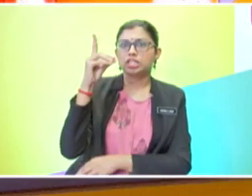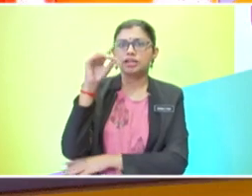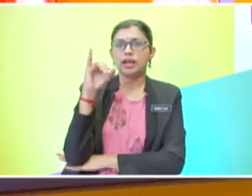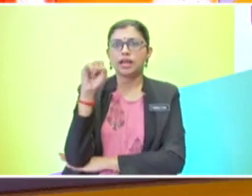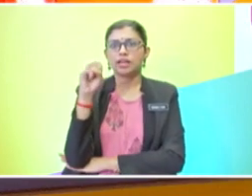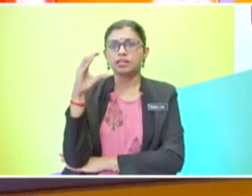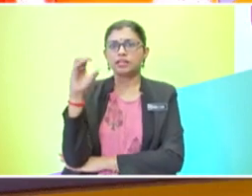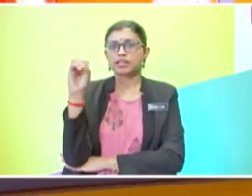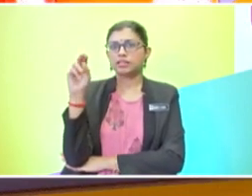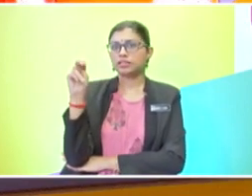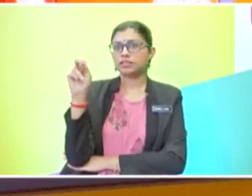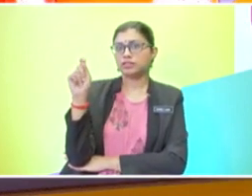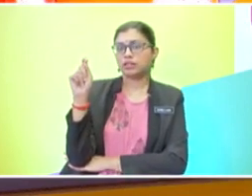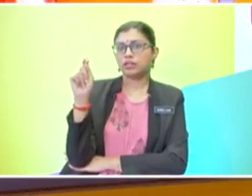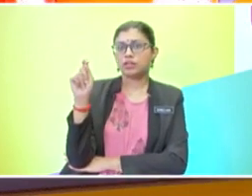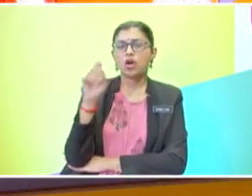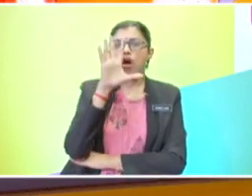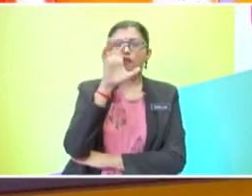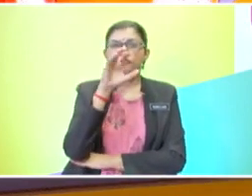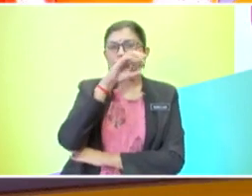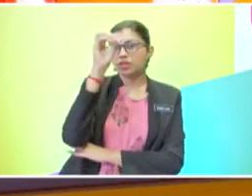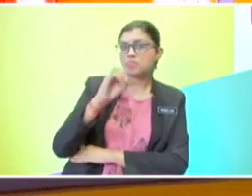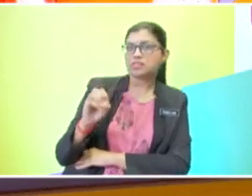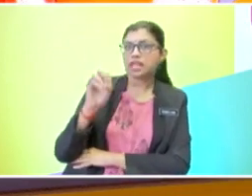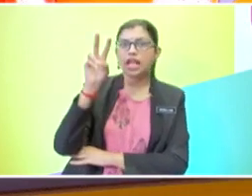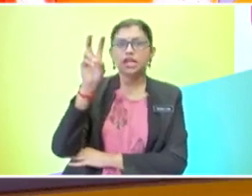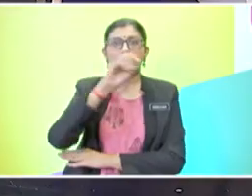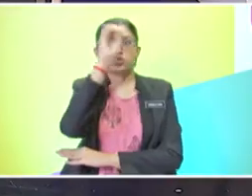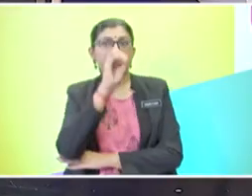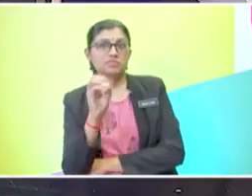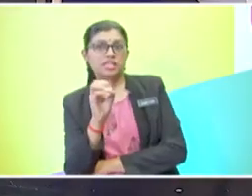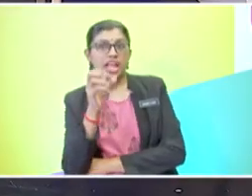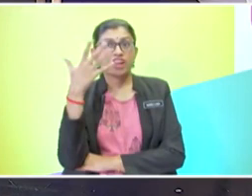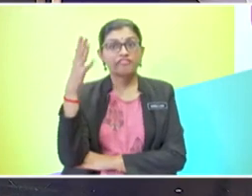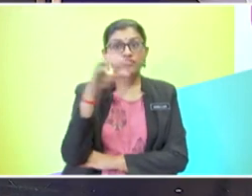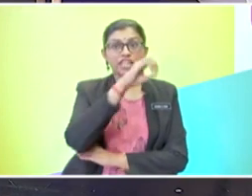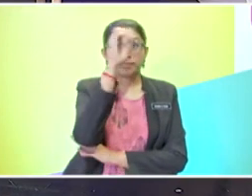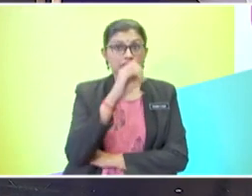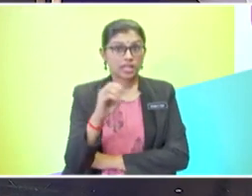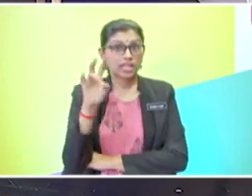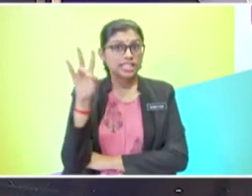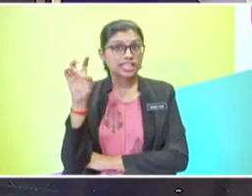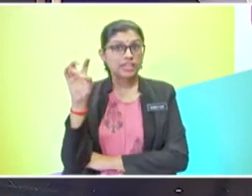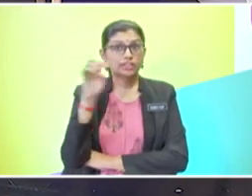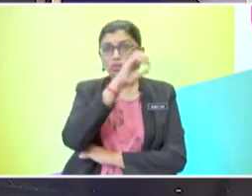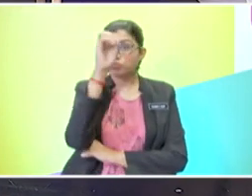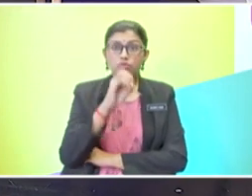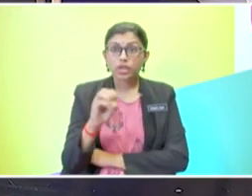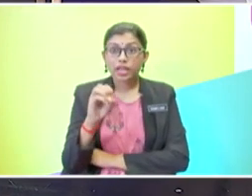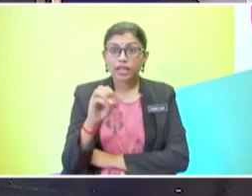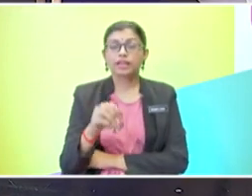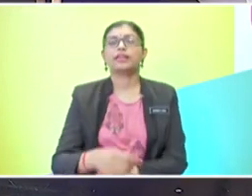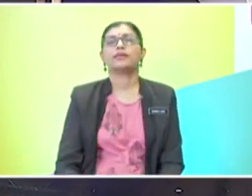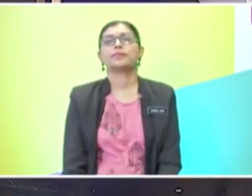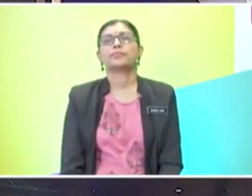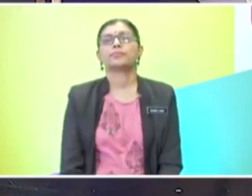see, discount 50%, discount 30%. Of course, discount 70%, all the people like, right? Oh, they grab for that